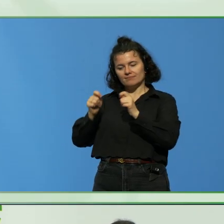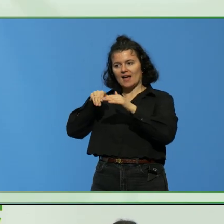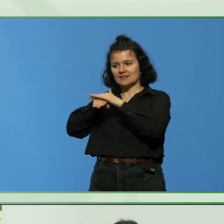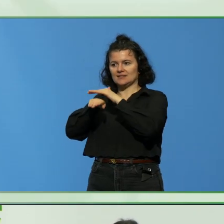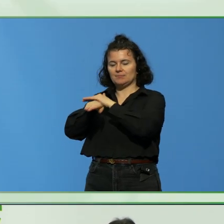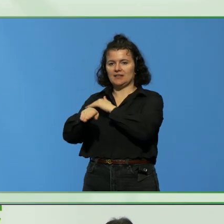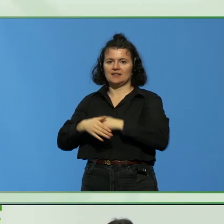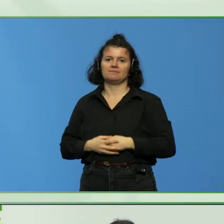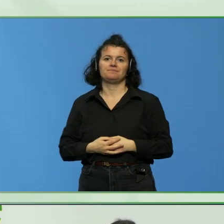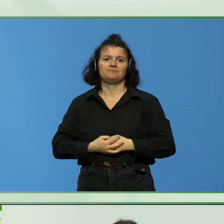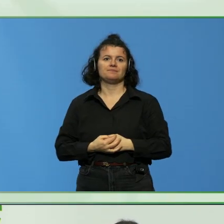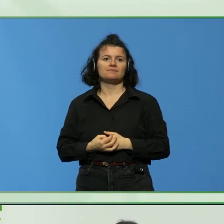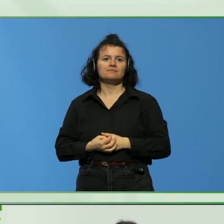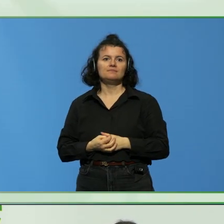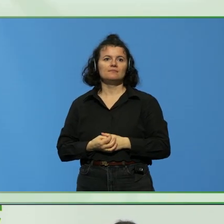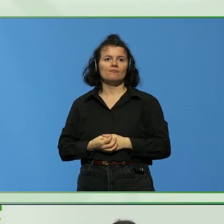That means